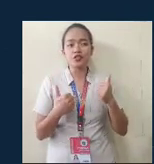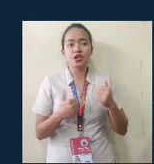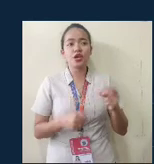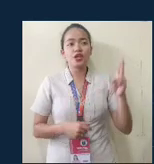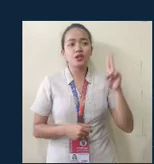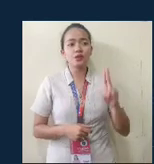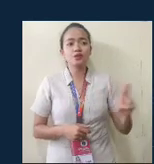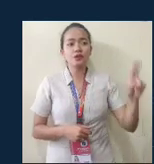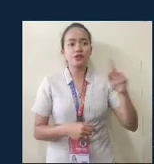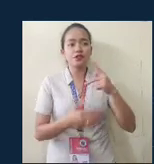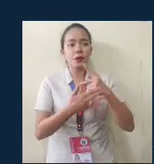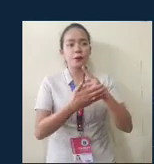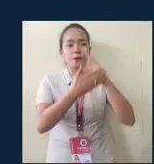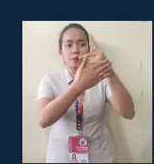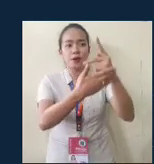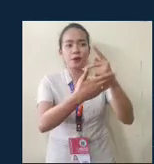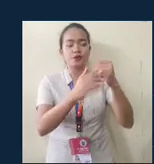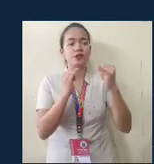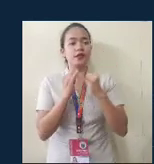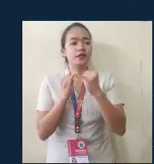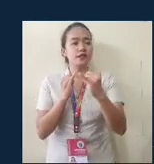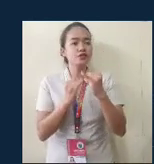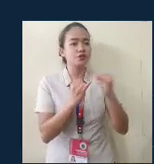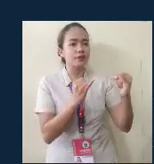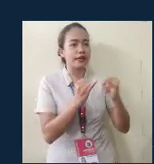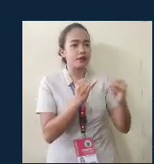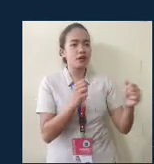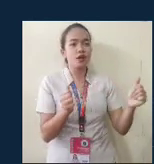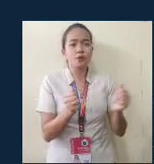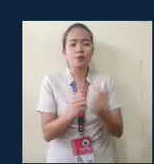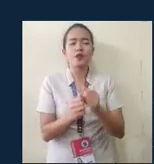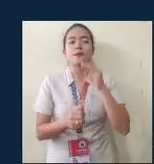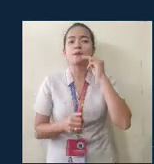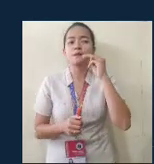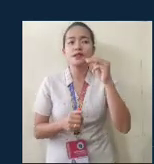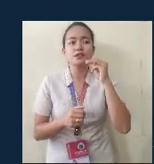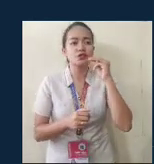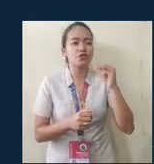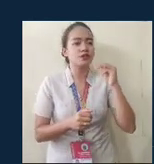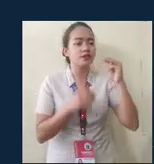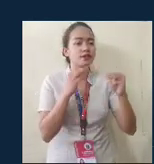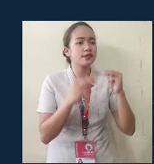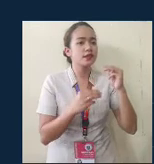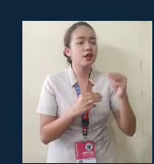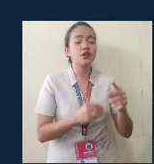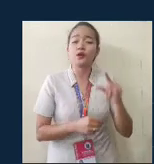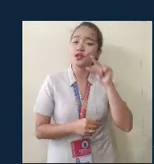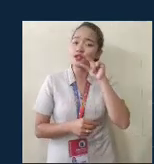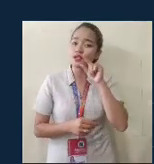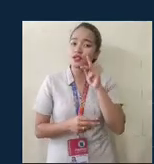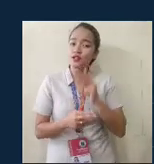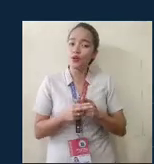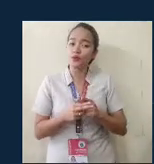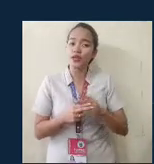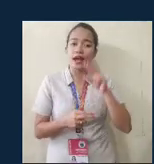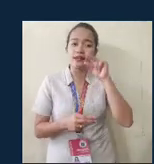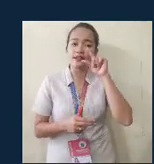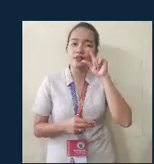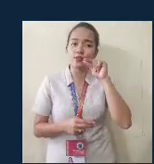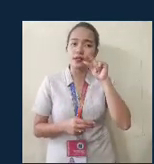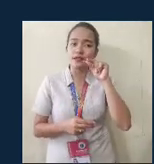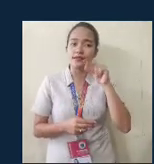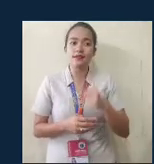on which users post and interact with messages known as tweets. Tweets were